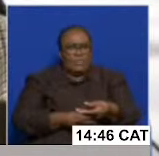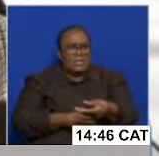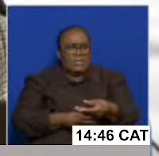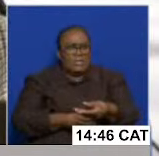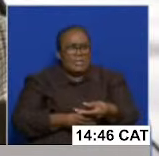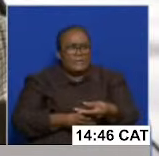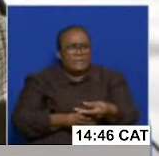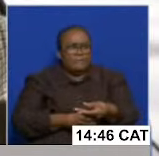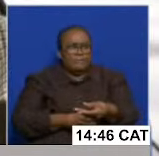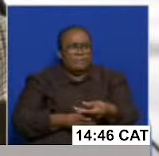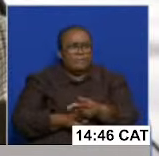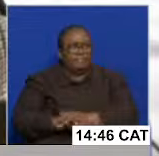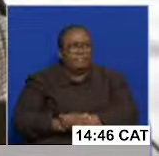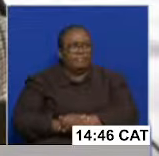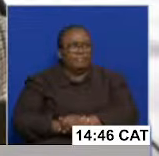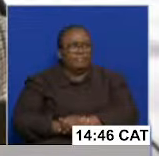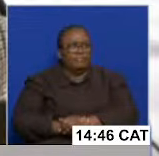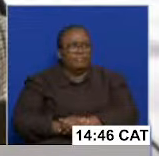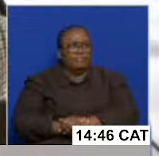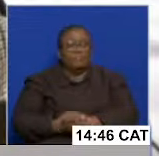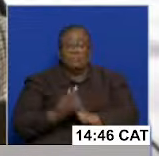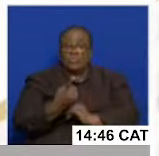Okay. Are you able to identify that document?